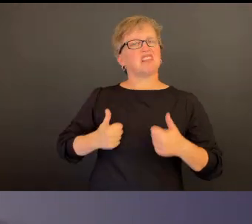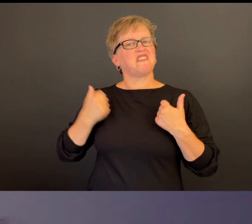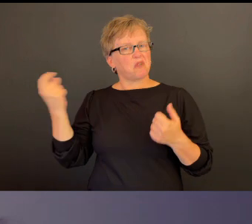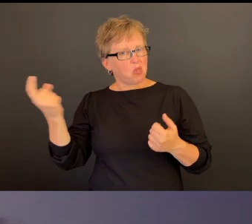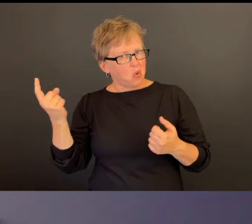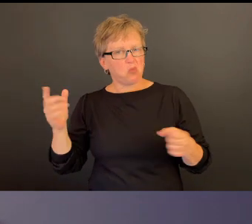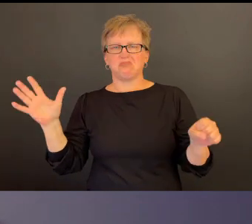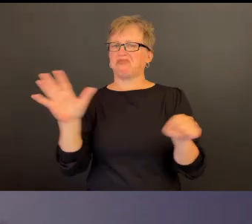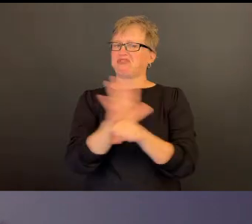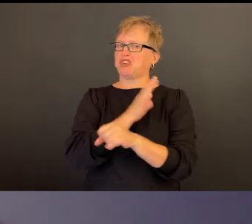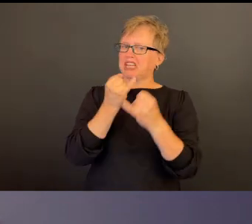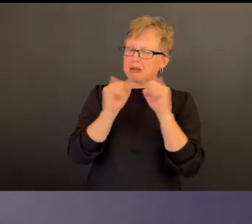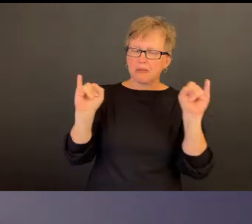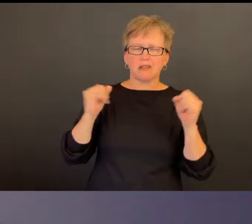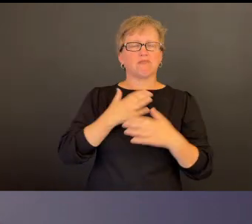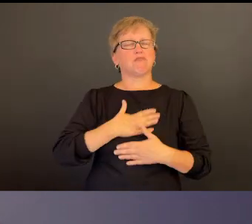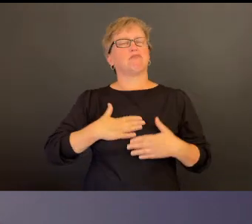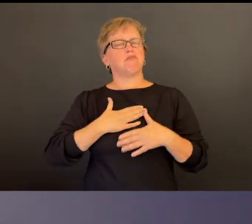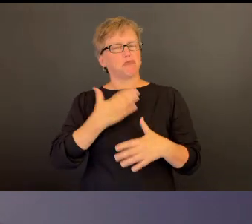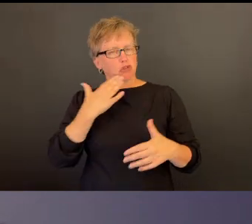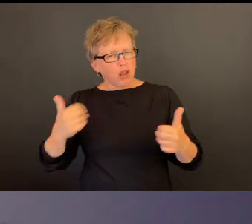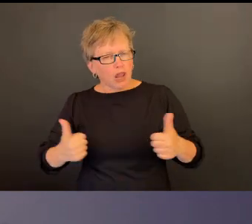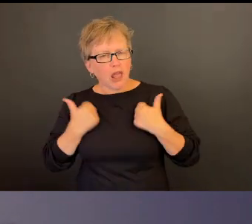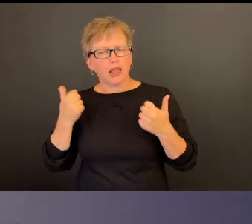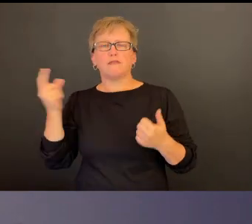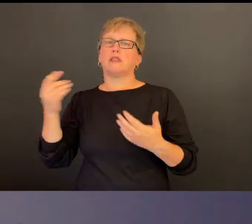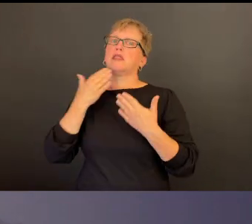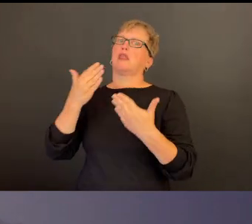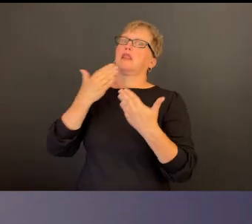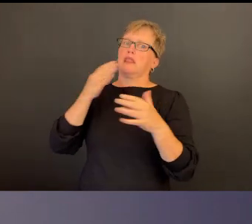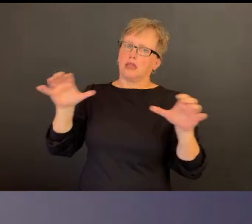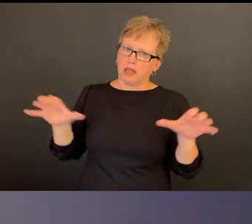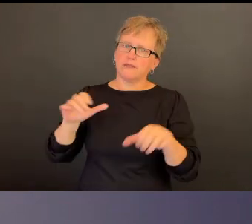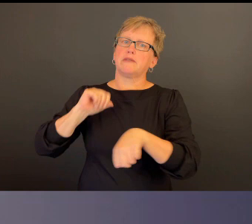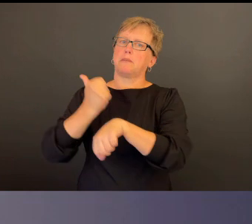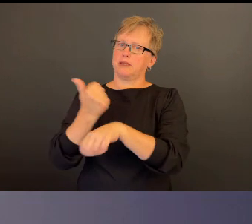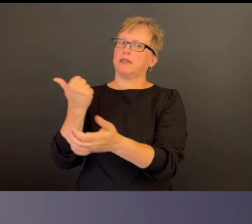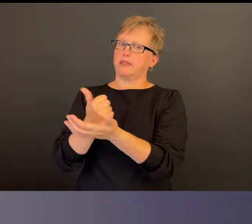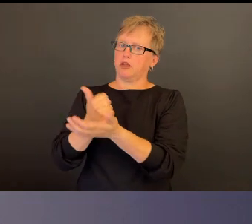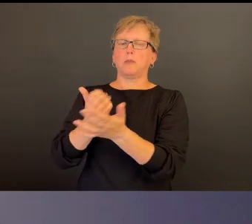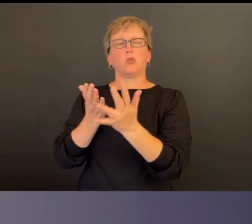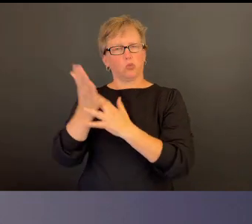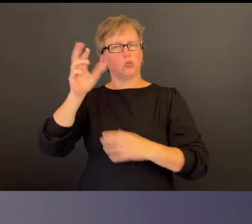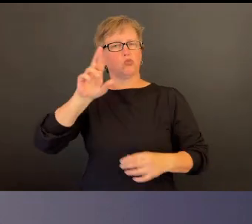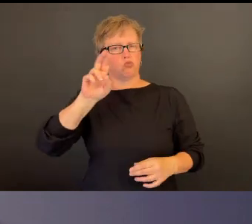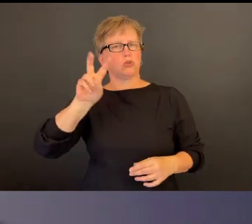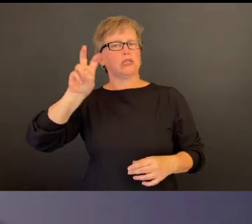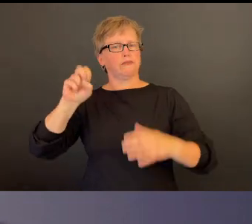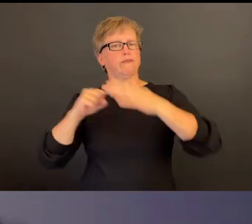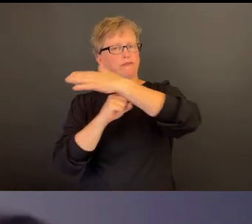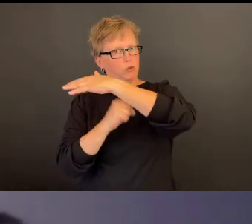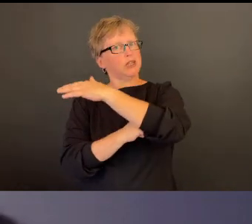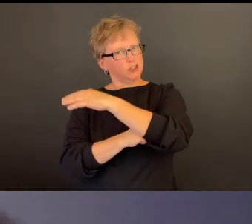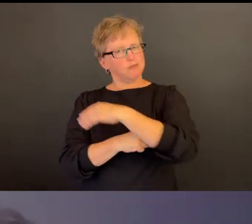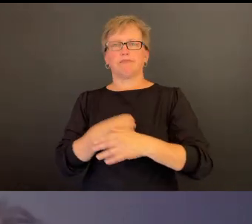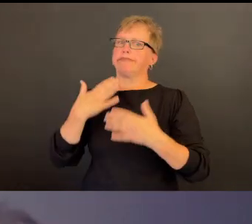76 now, lives alone, completely independent, self-sufficient, enjoys a good quality of life, thanks to his introduction to activity